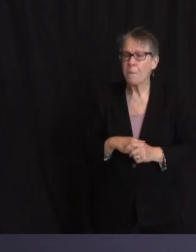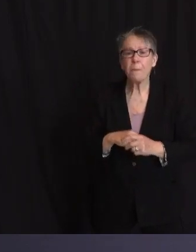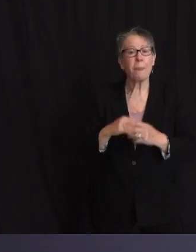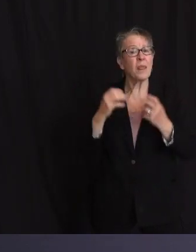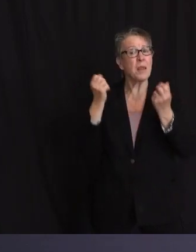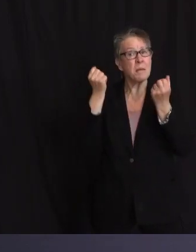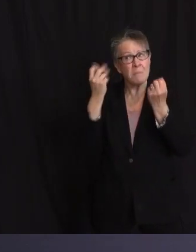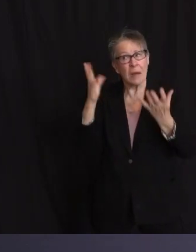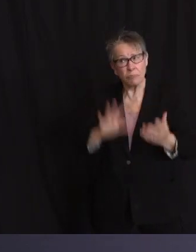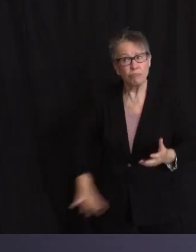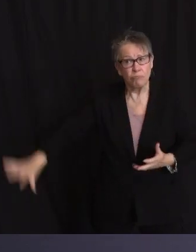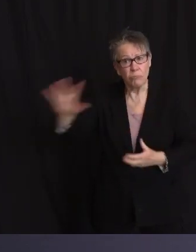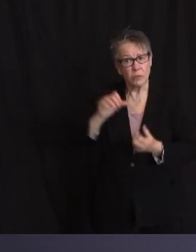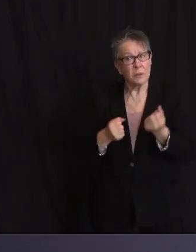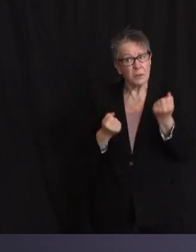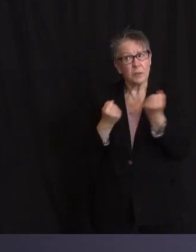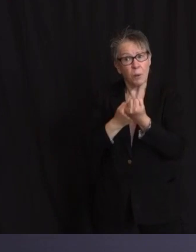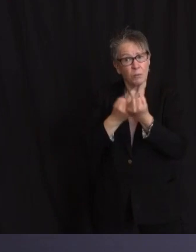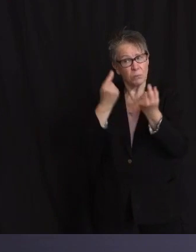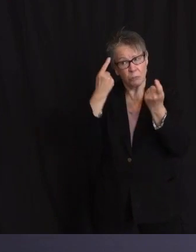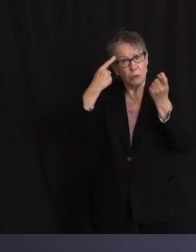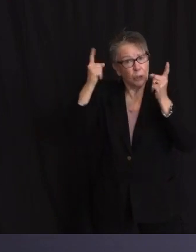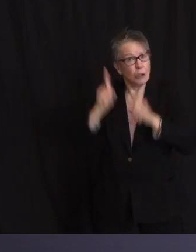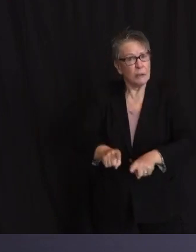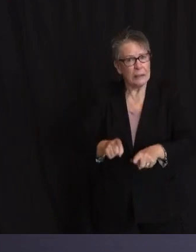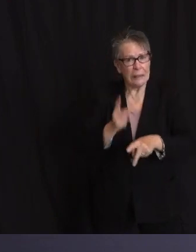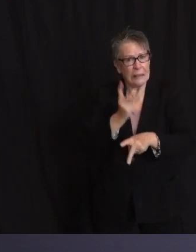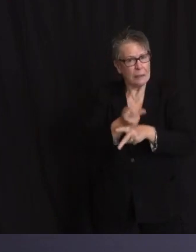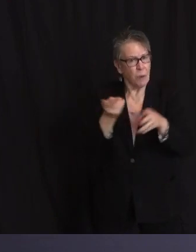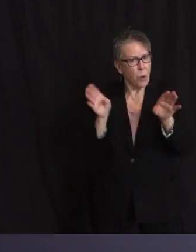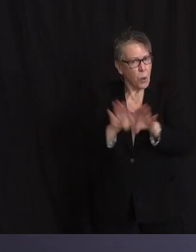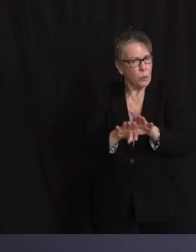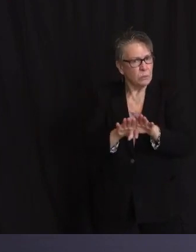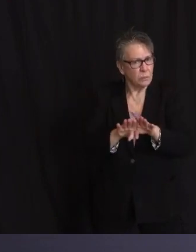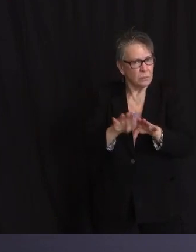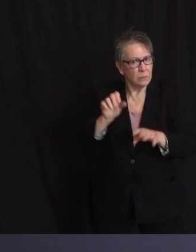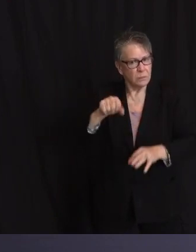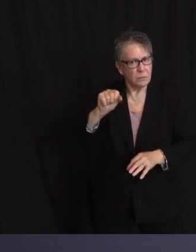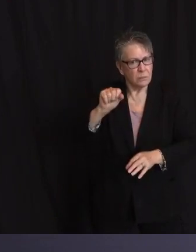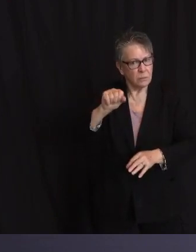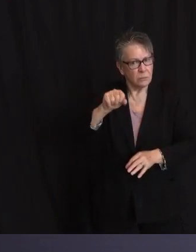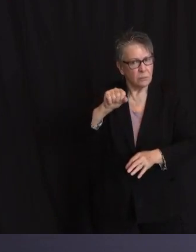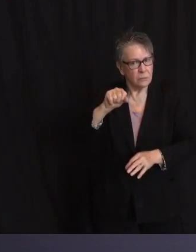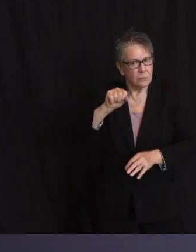have based on the data we've got. We can't do that yet responsibly. I hope, as I've said,